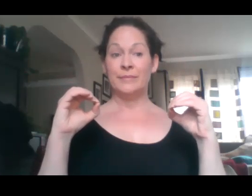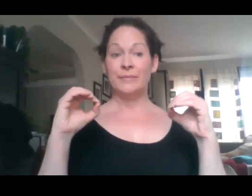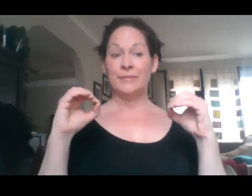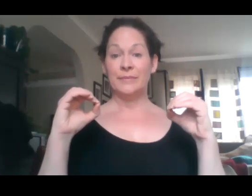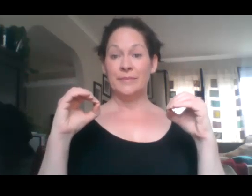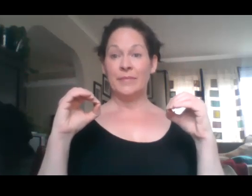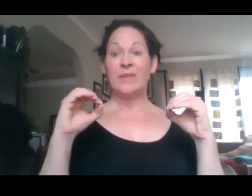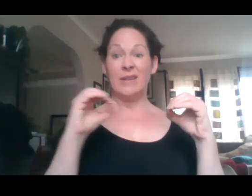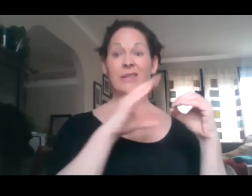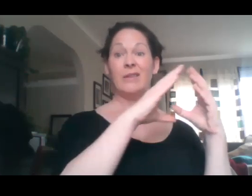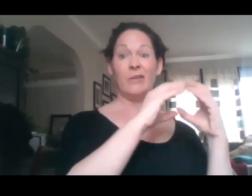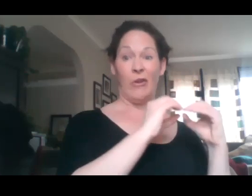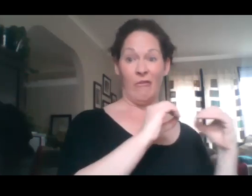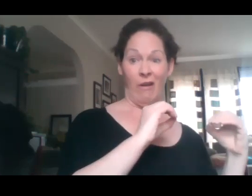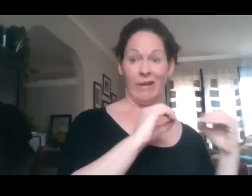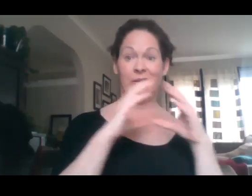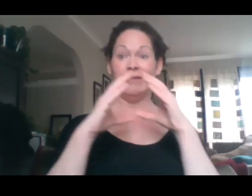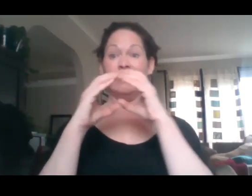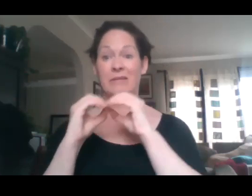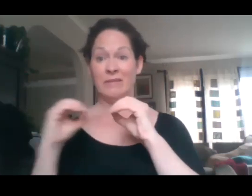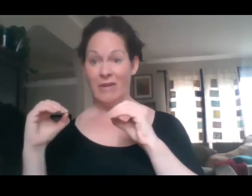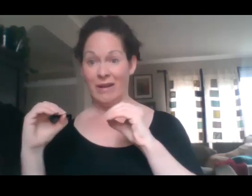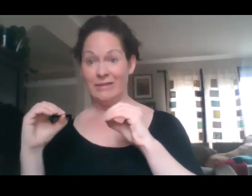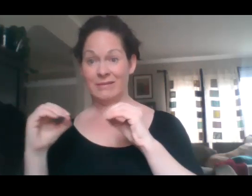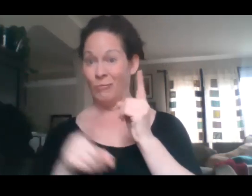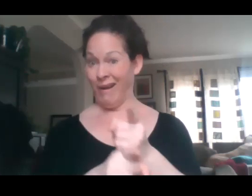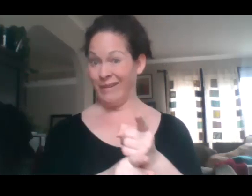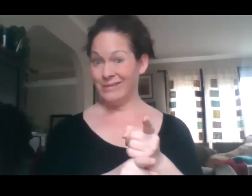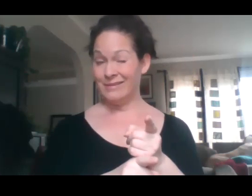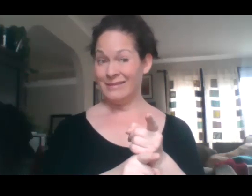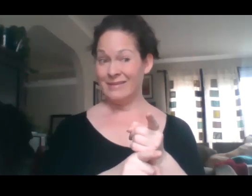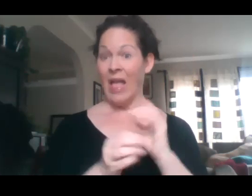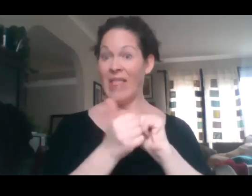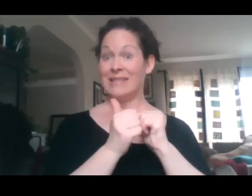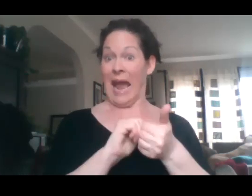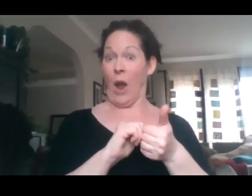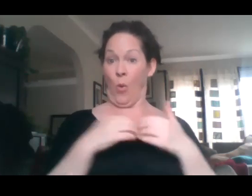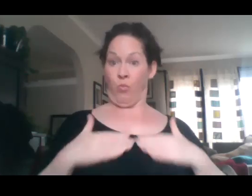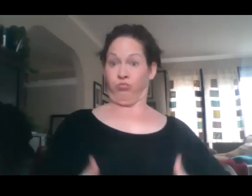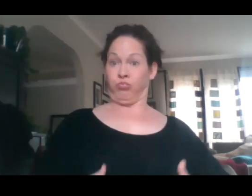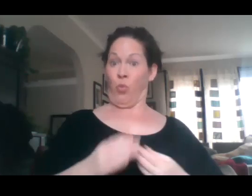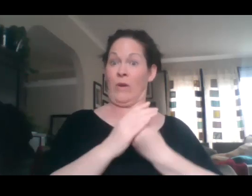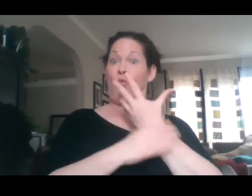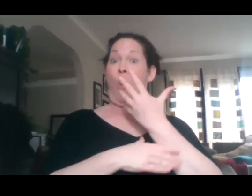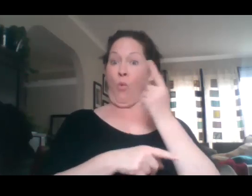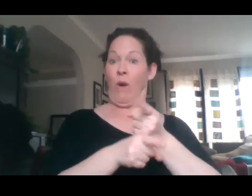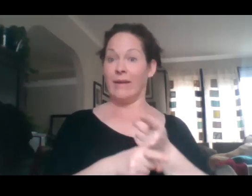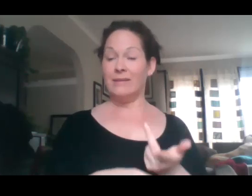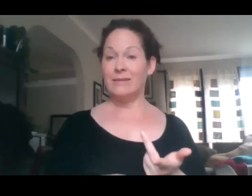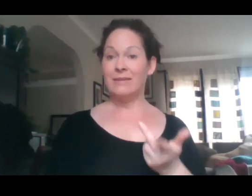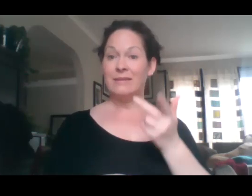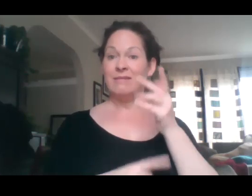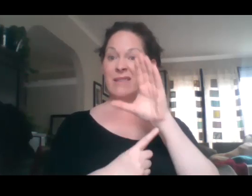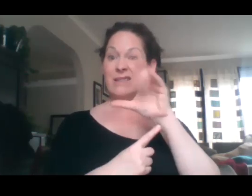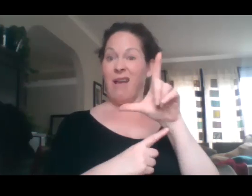Each of these cells can split into 2 cells. That's how we grow. It's growth. This is a